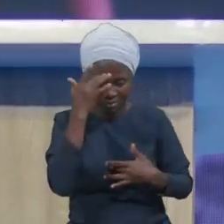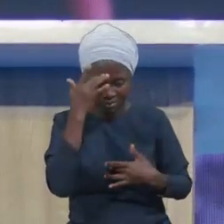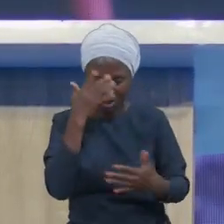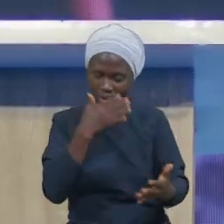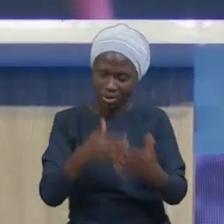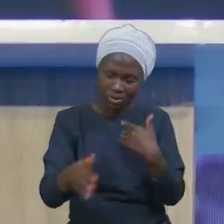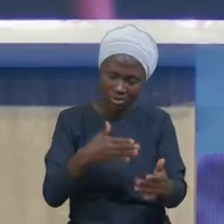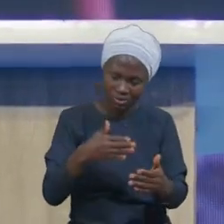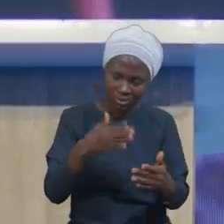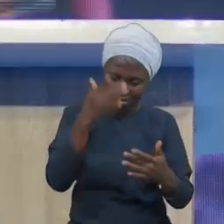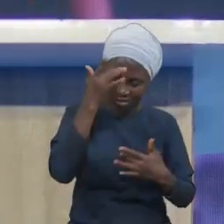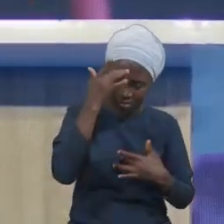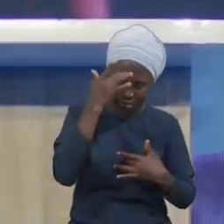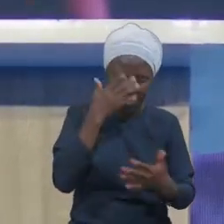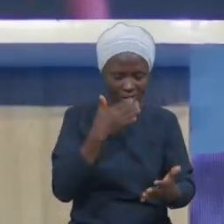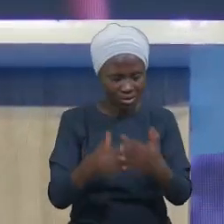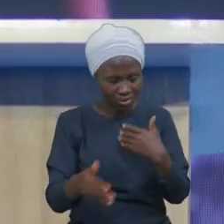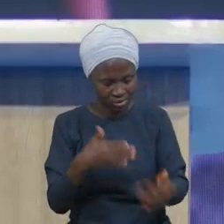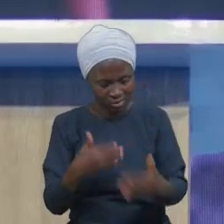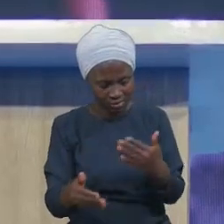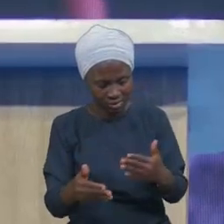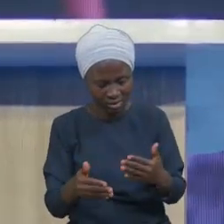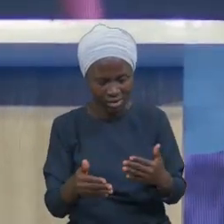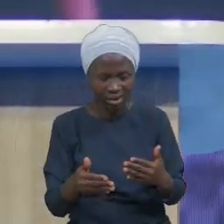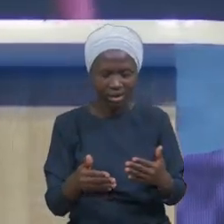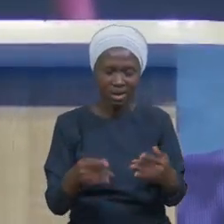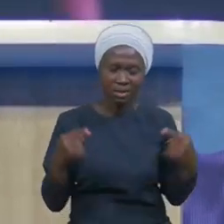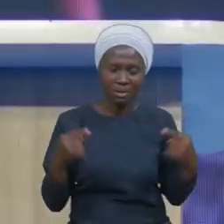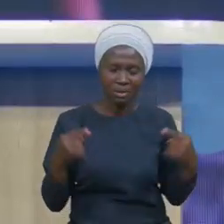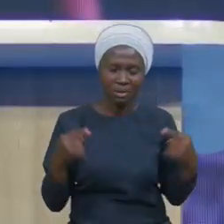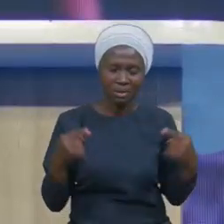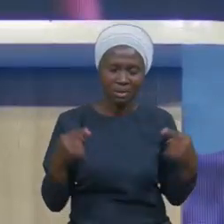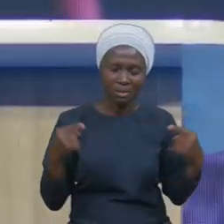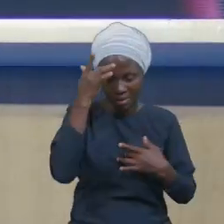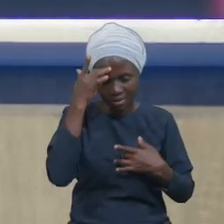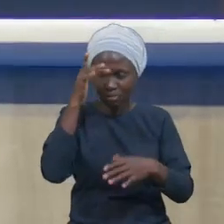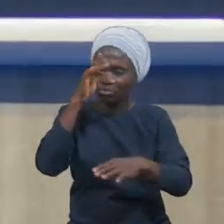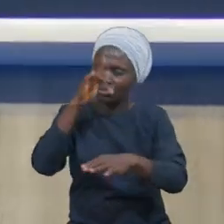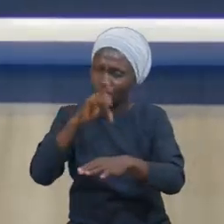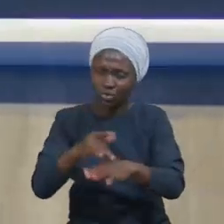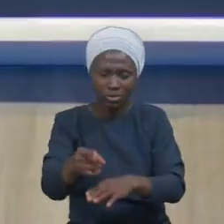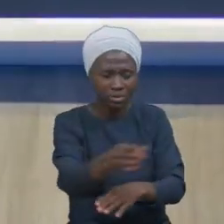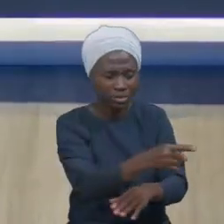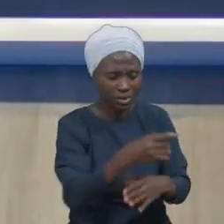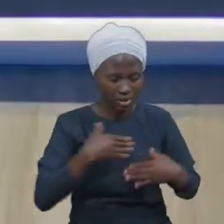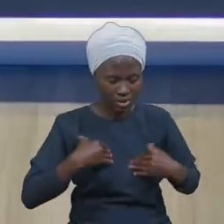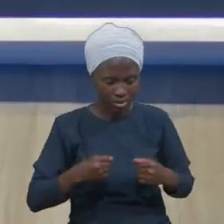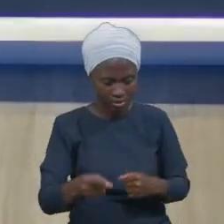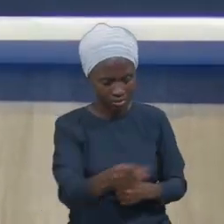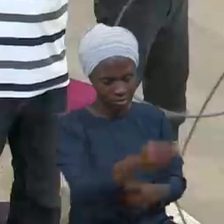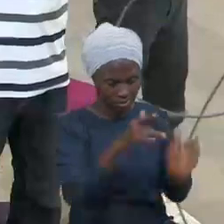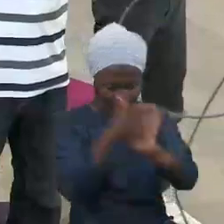whatever disease, whatever ailment, touch them, heal them